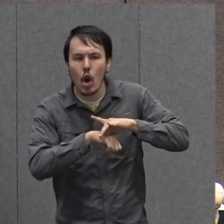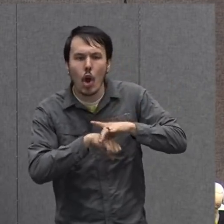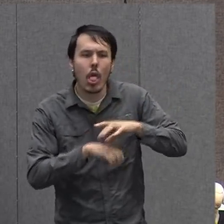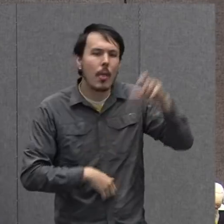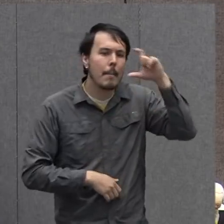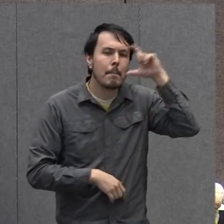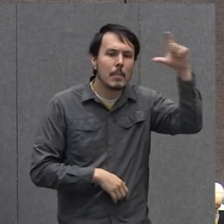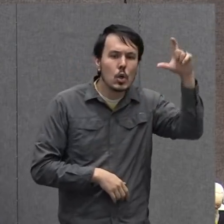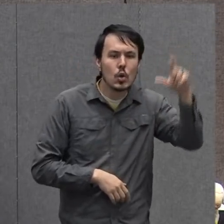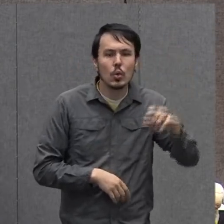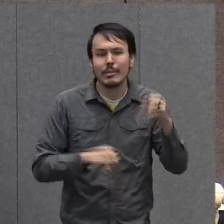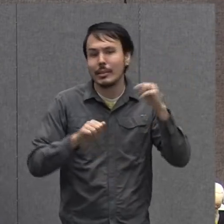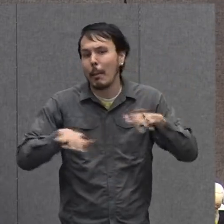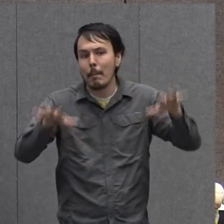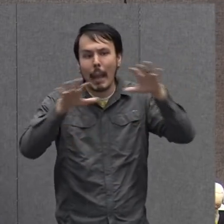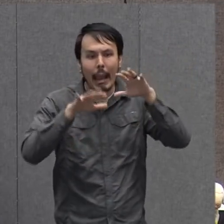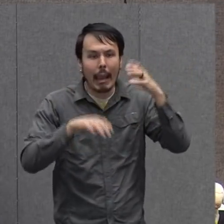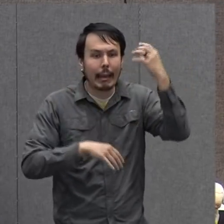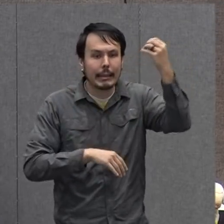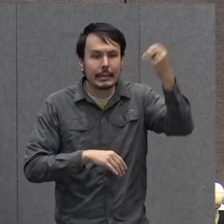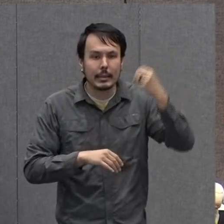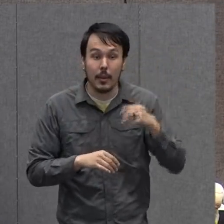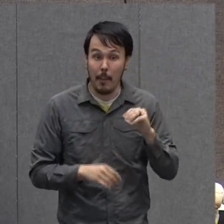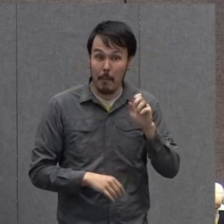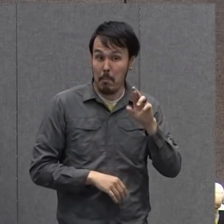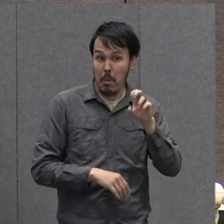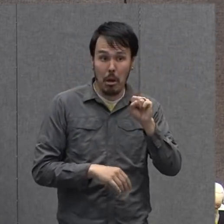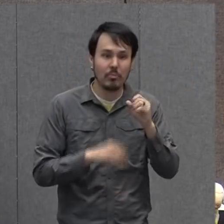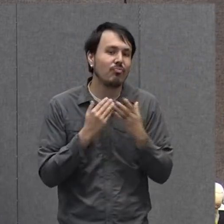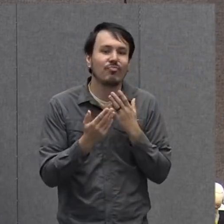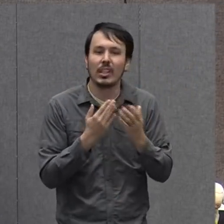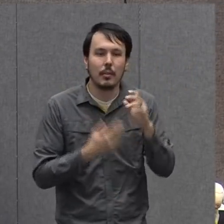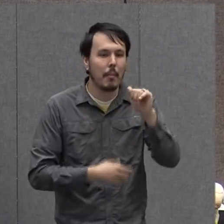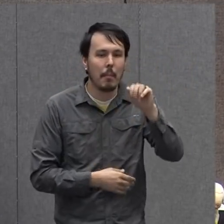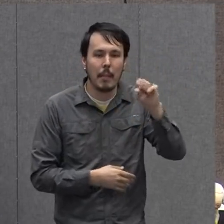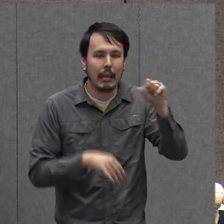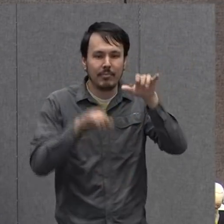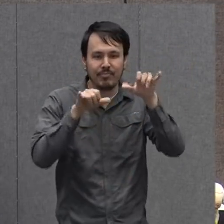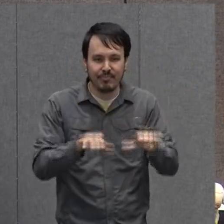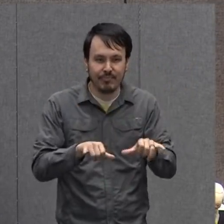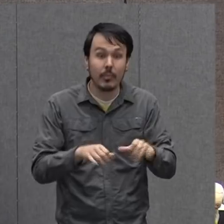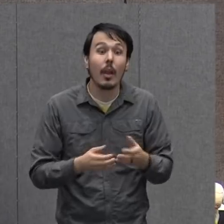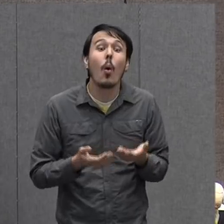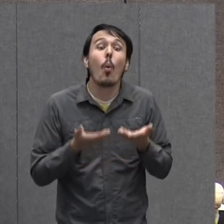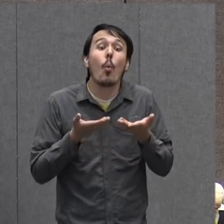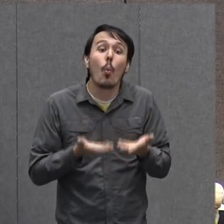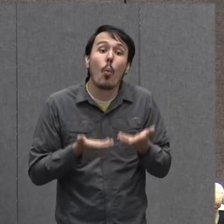magnet. And maybe when you start playing with magnets that you find on your refrigerator or any other part like that,